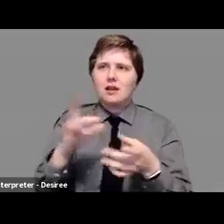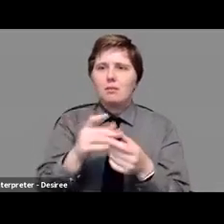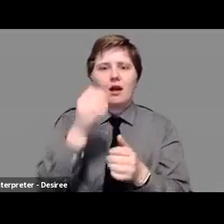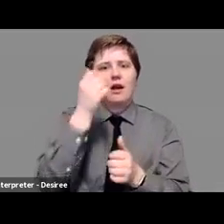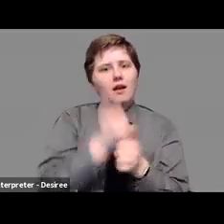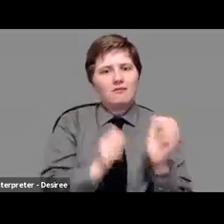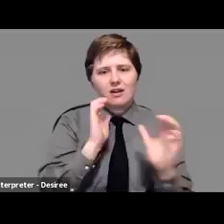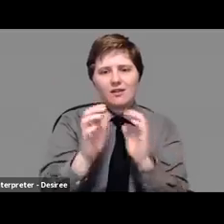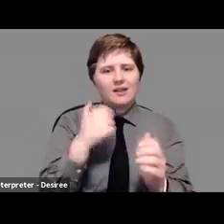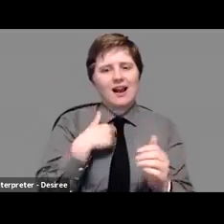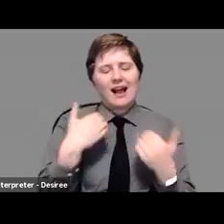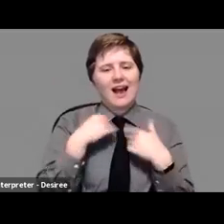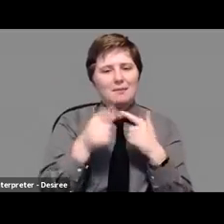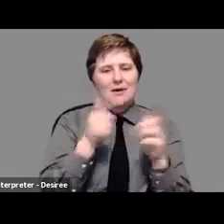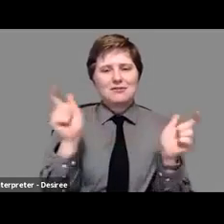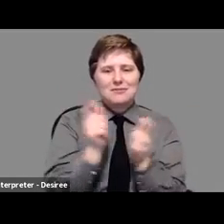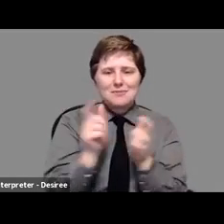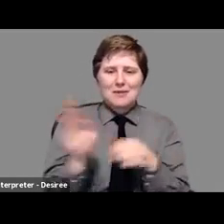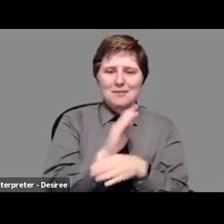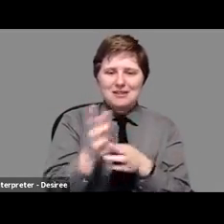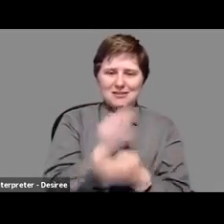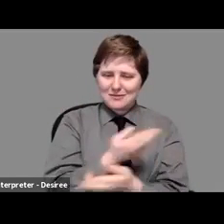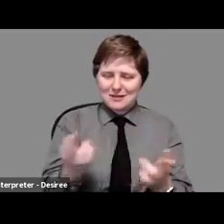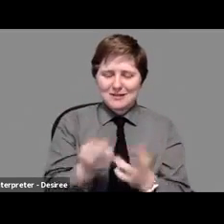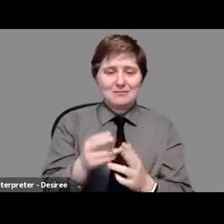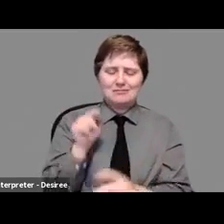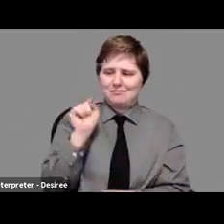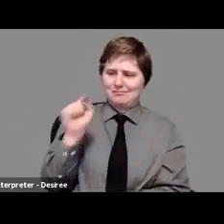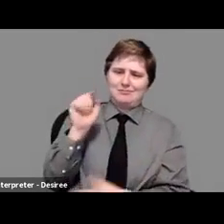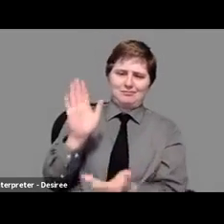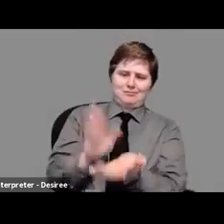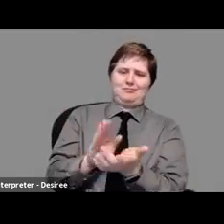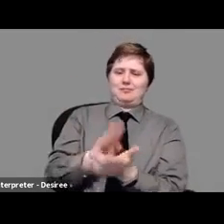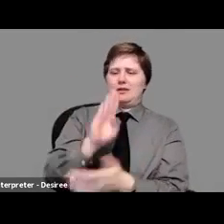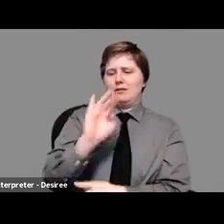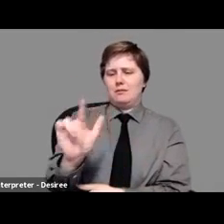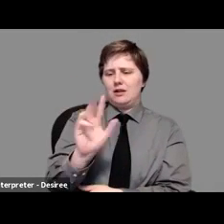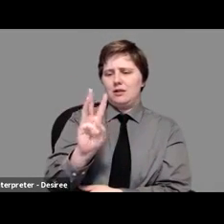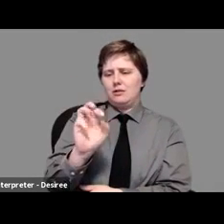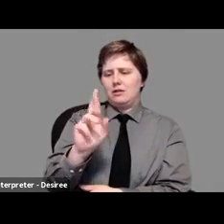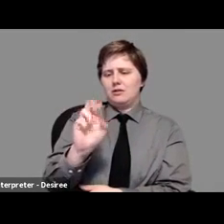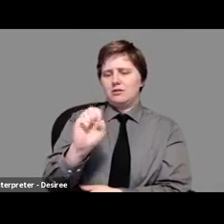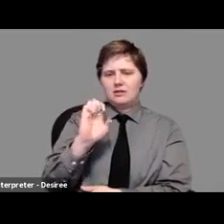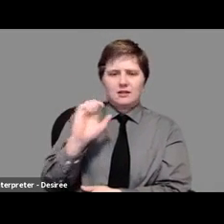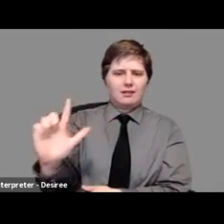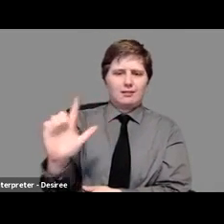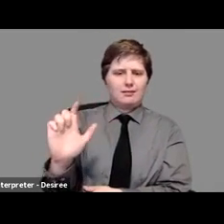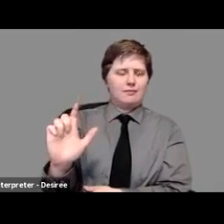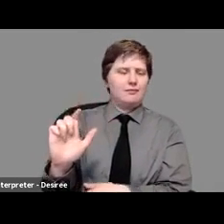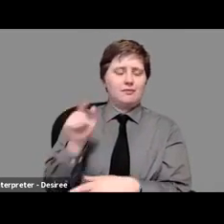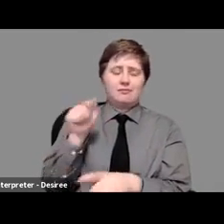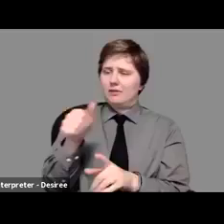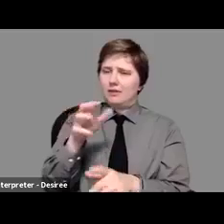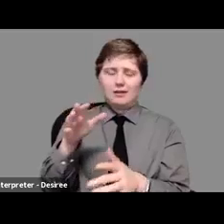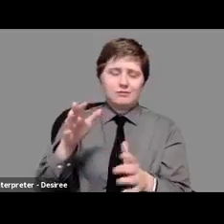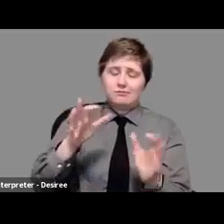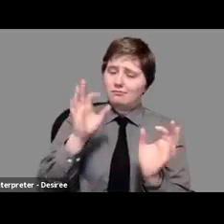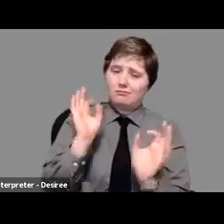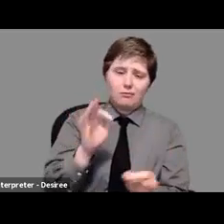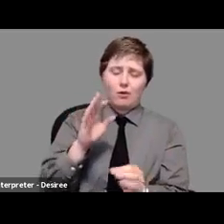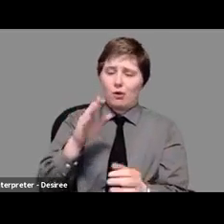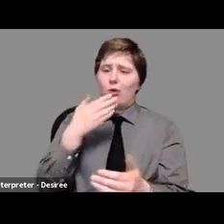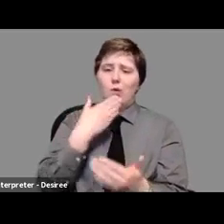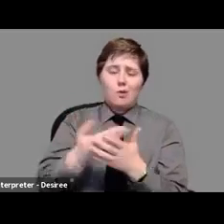every conversation I've had about small business resources. So big shout out to Bill Wursel, who's an OG in this